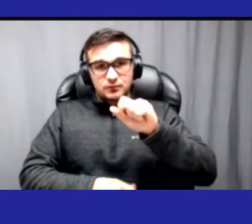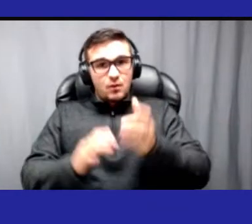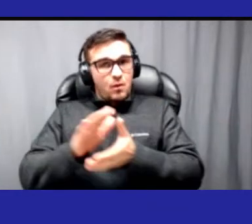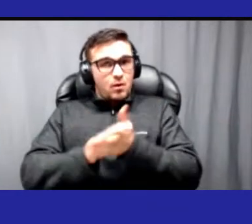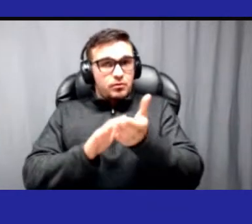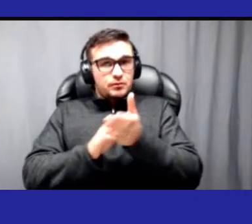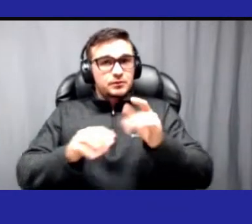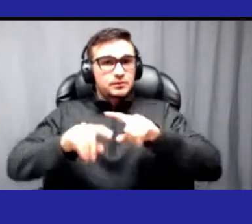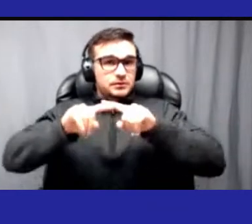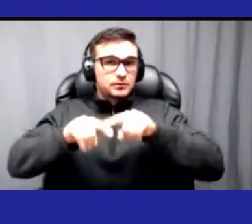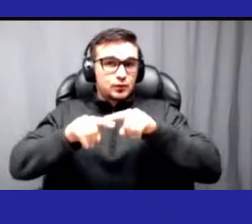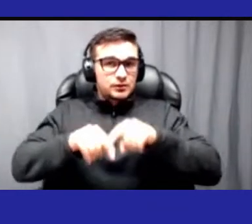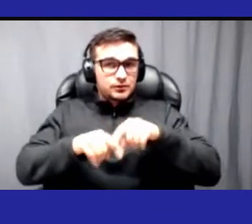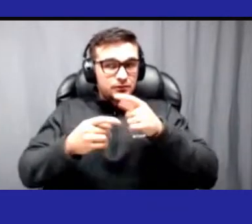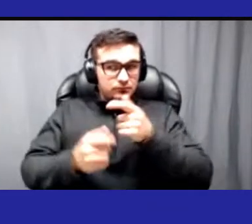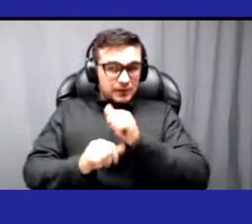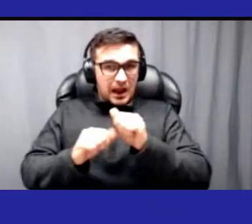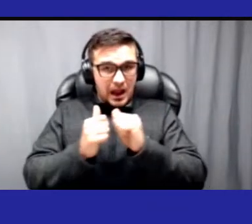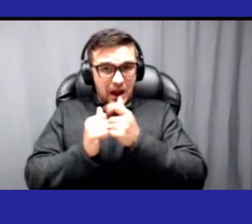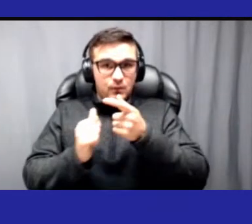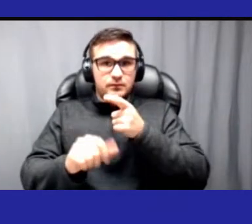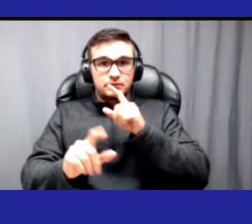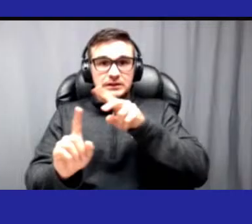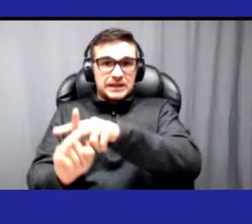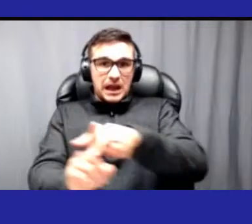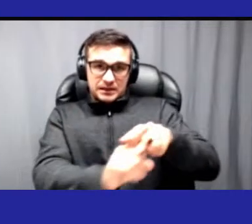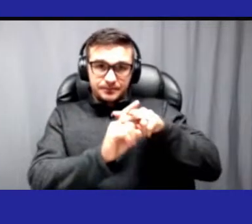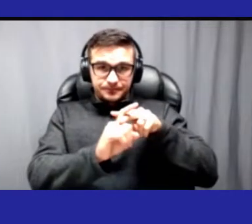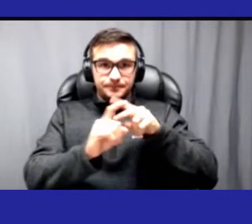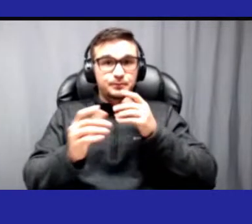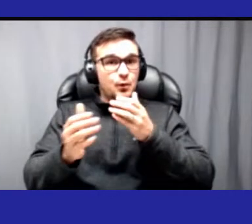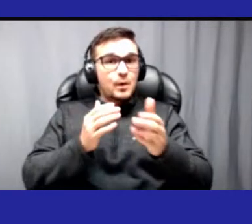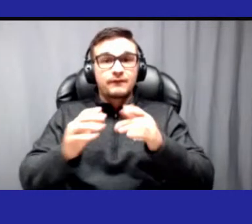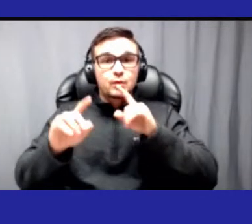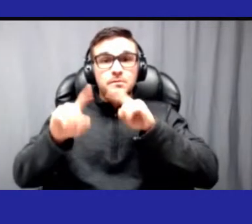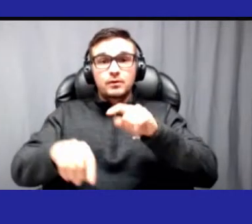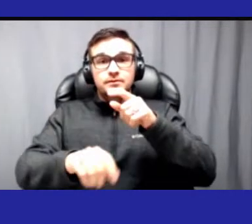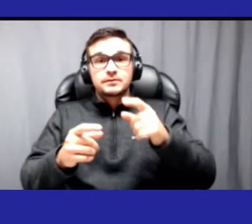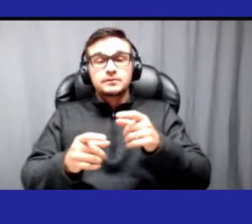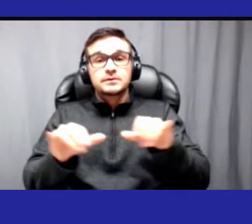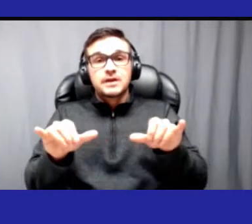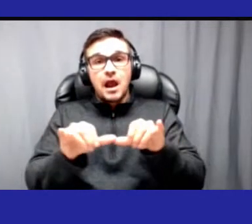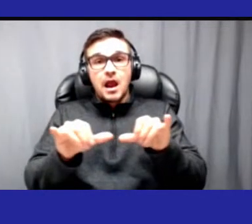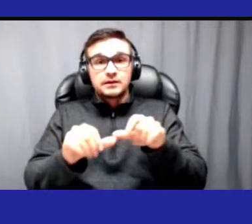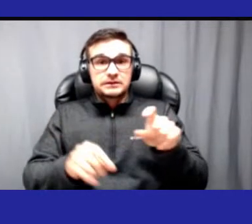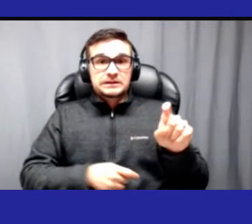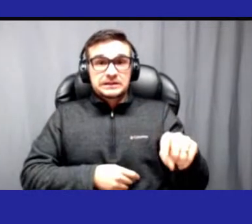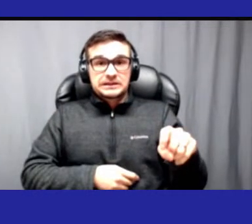out. Whatever the response size needed to use these contracts, health and hospitals